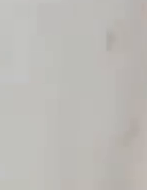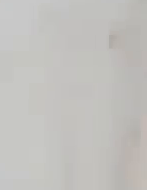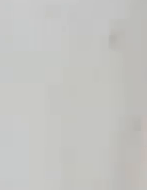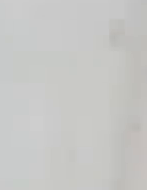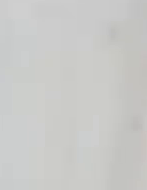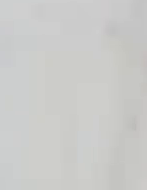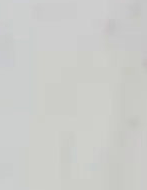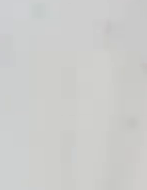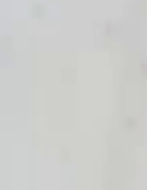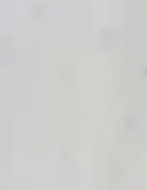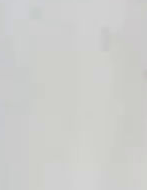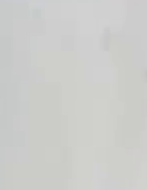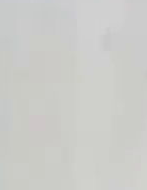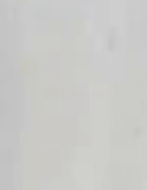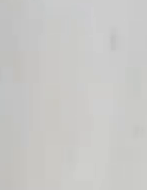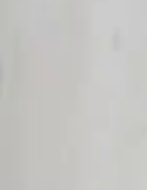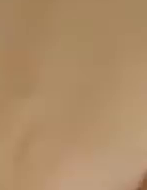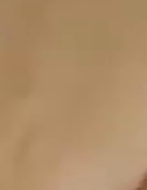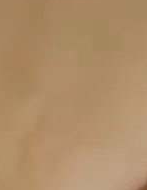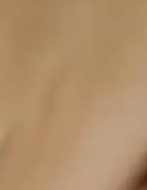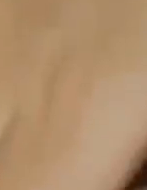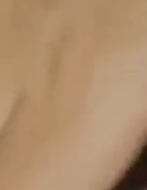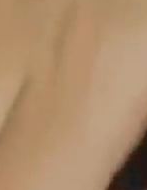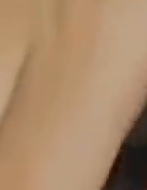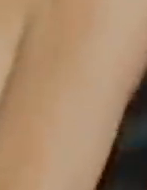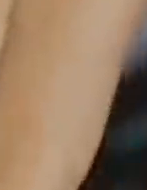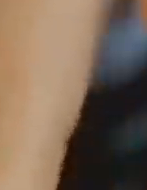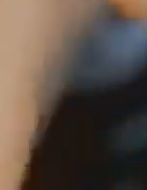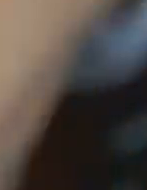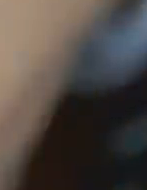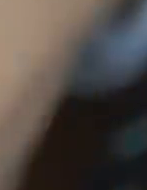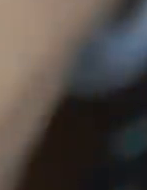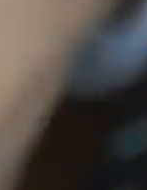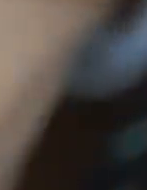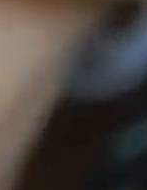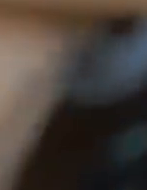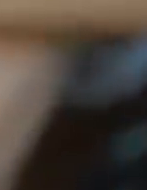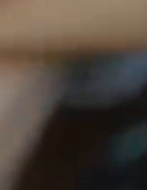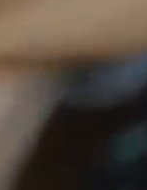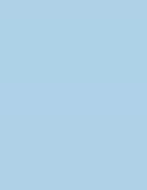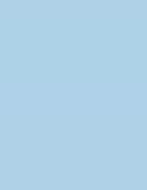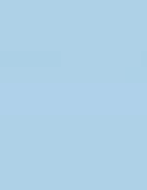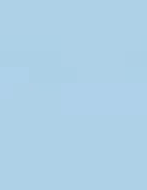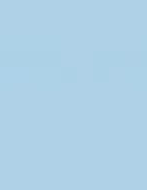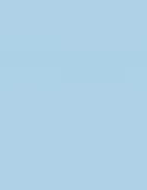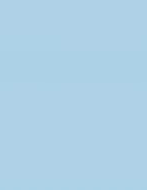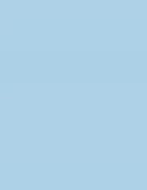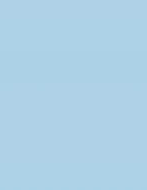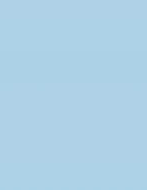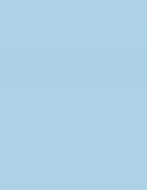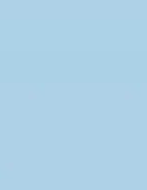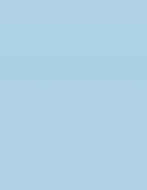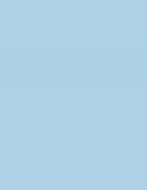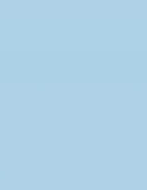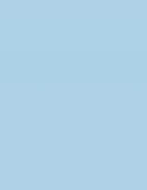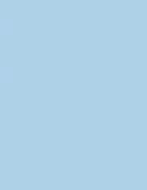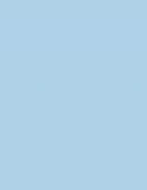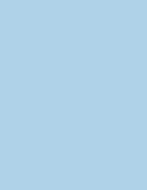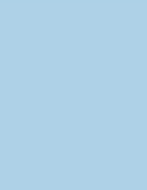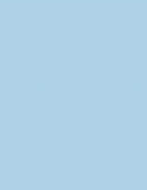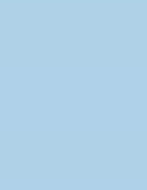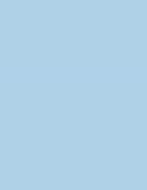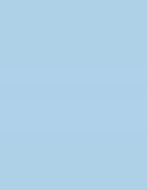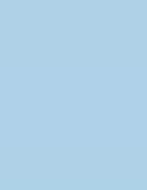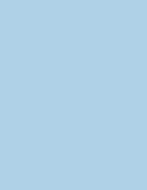and not visiting other households. We can save lives. Remember, social